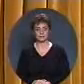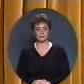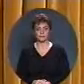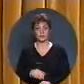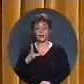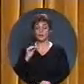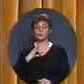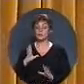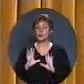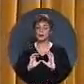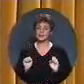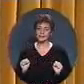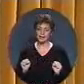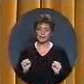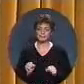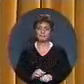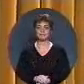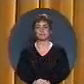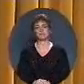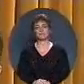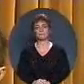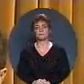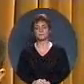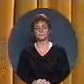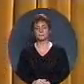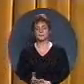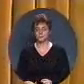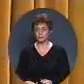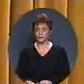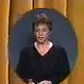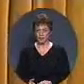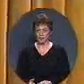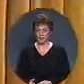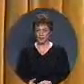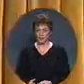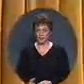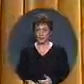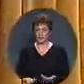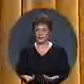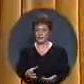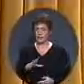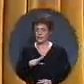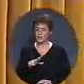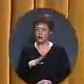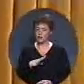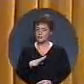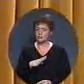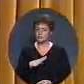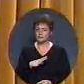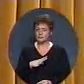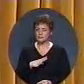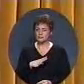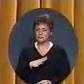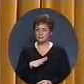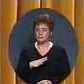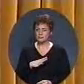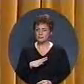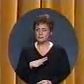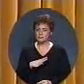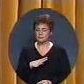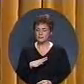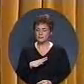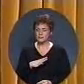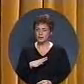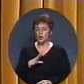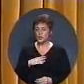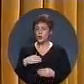Mr. Speaker, there's this fish off the coast. And it's called a blowfish.